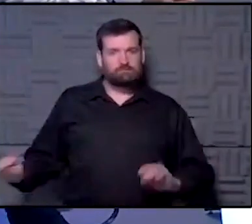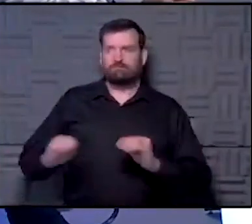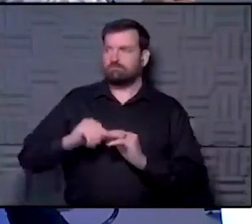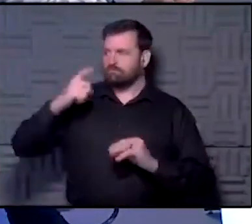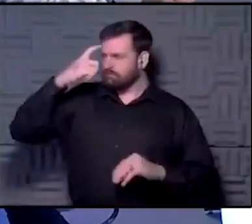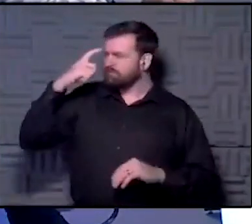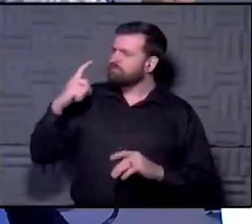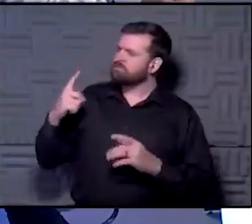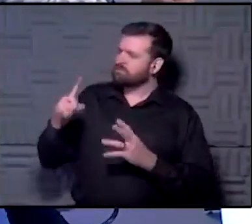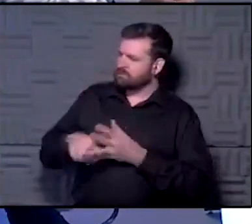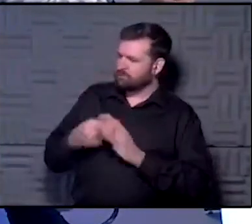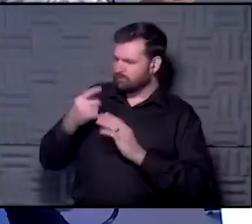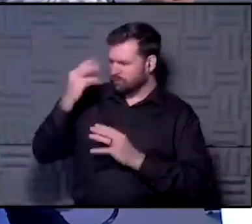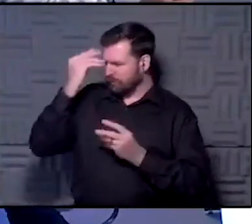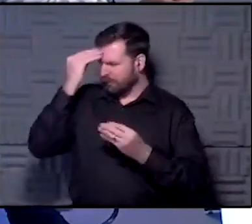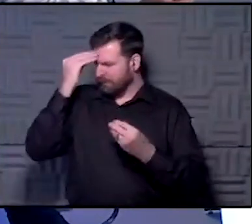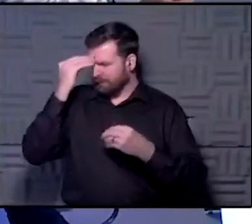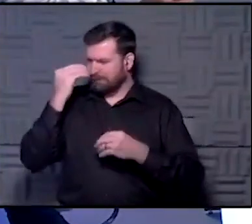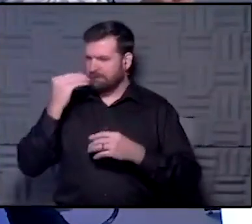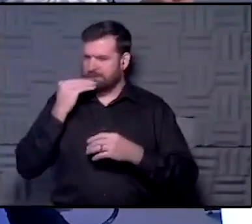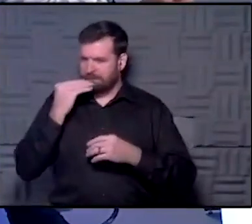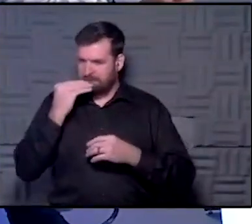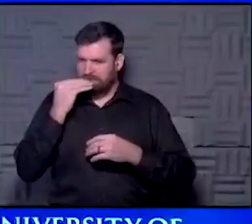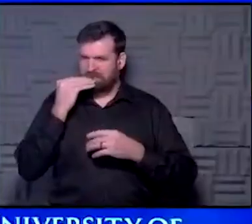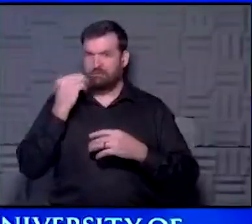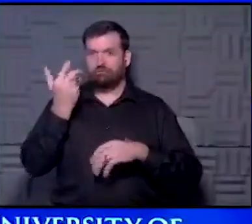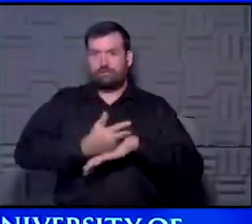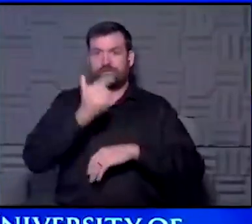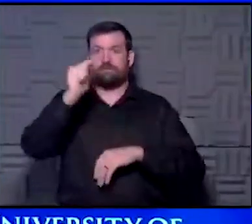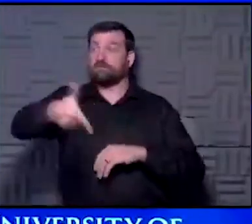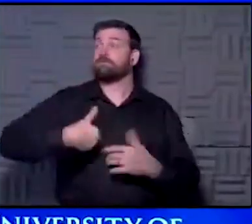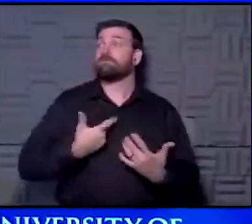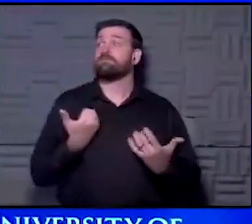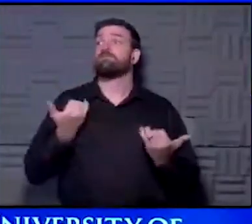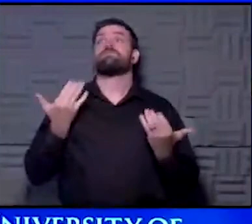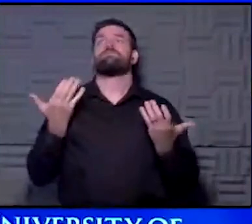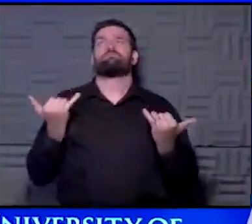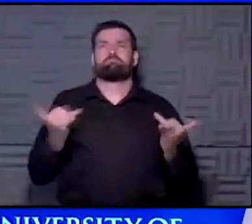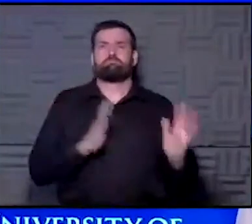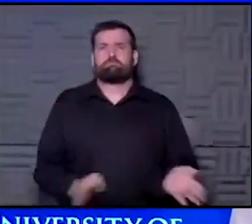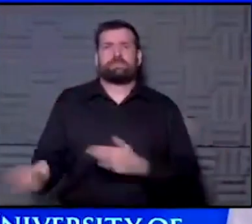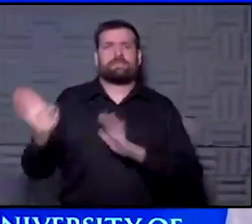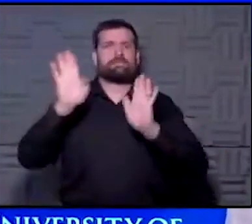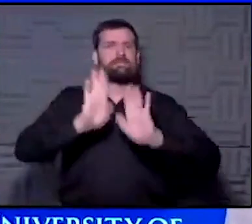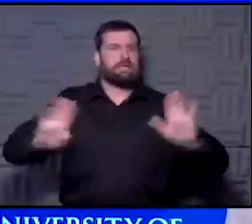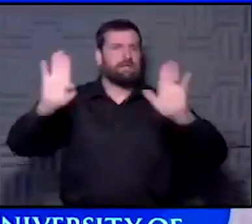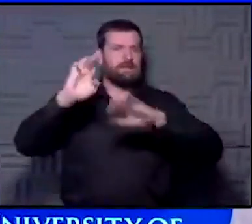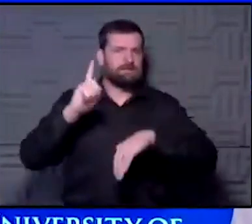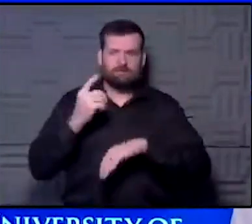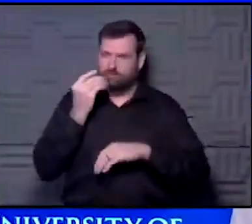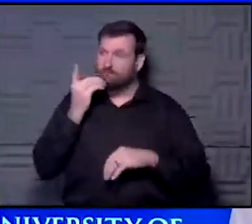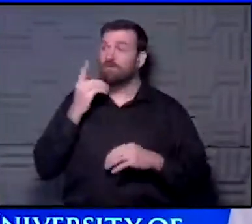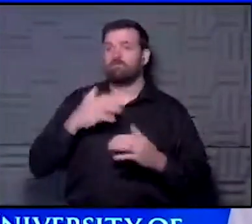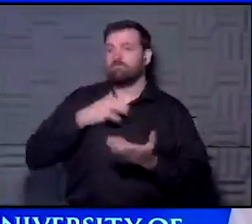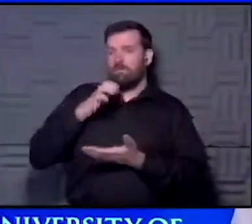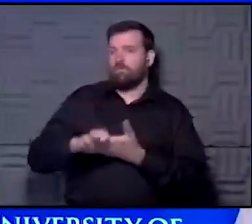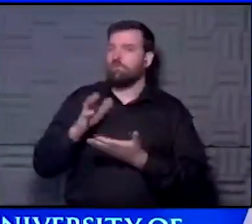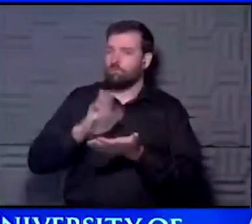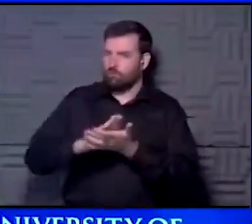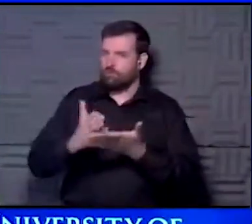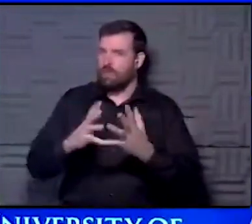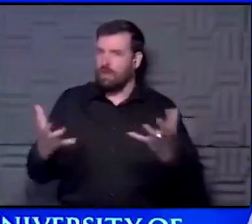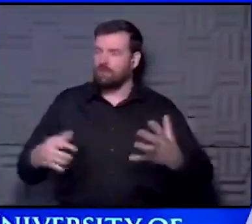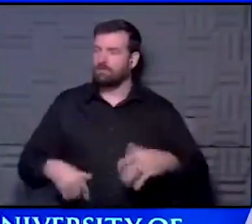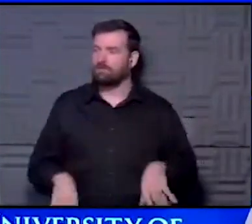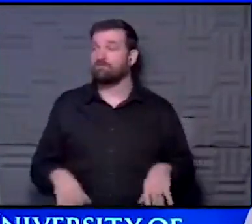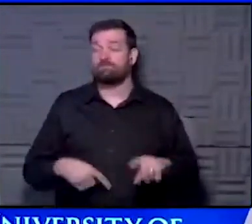thinking about can. what my dinner's going to be like 3 days beforehand. So I'm like, okay, like right now I'm planning Sunday dinner. What am I going to cook Sunday That's night? great, My too. wife cooks a Be lot, prepared. well, no, I